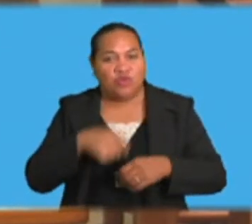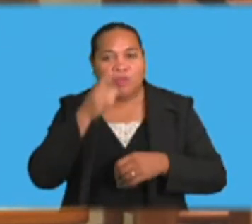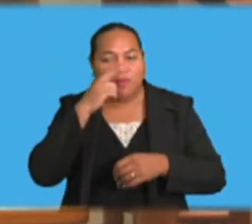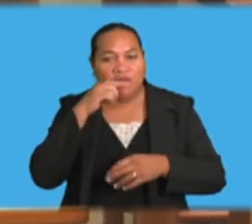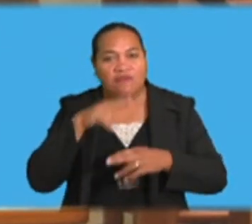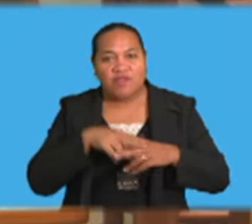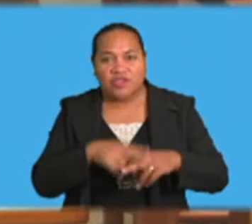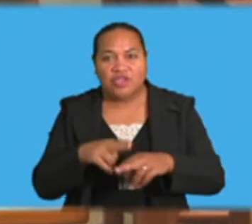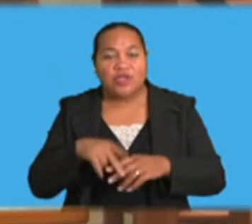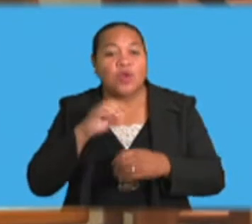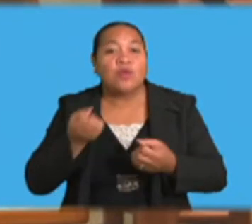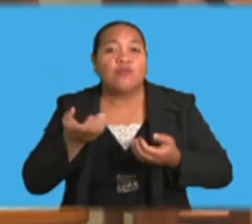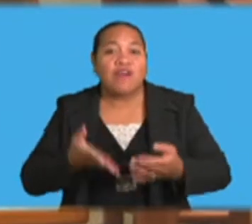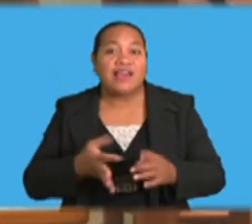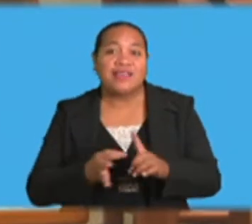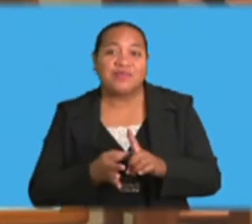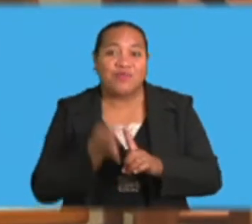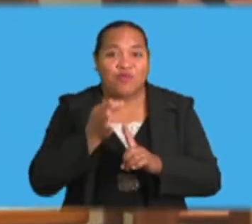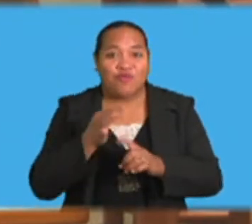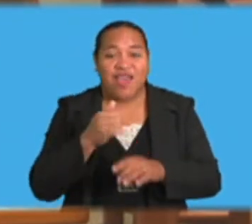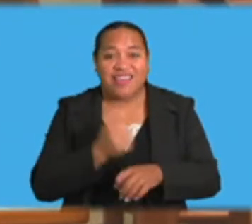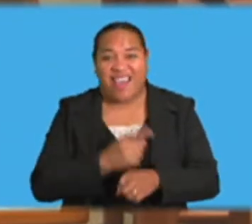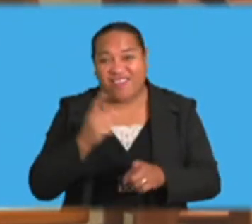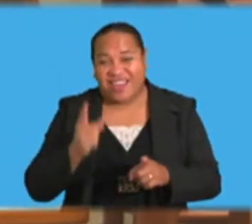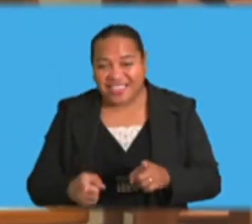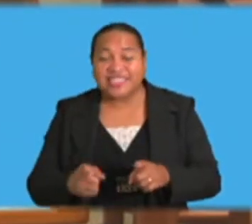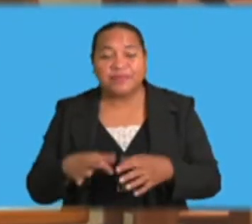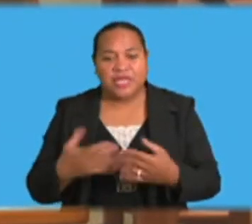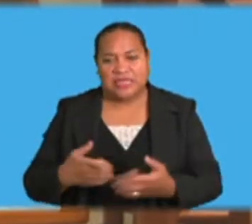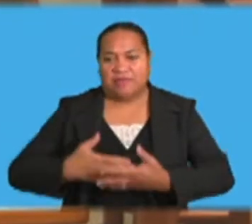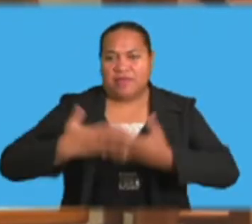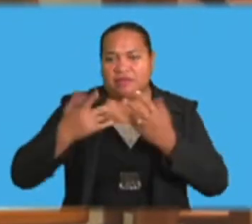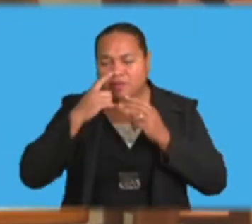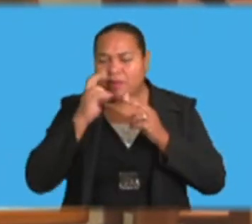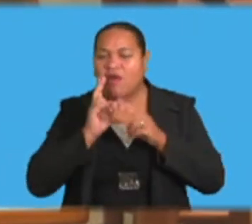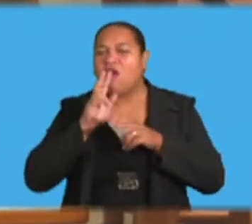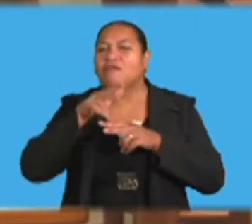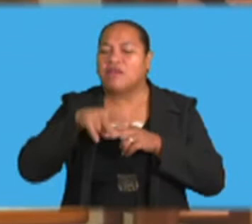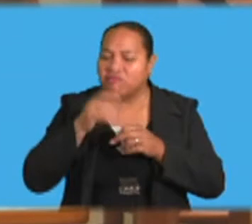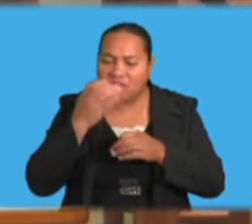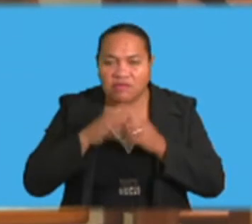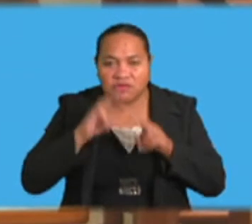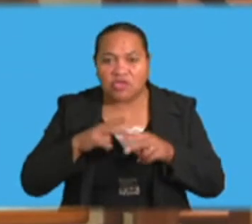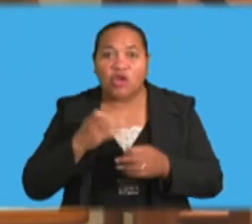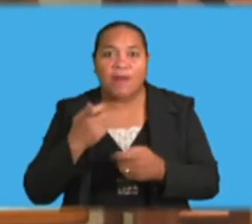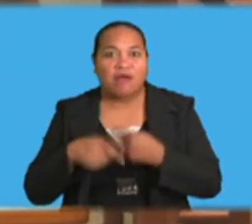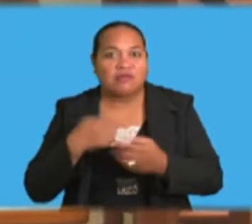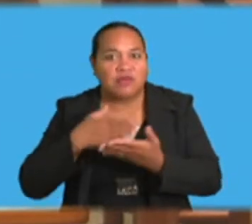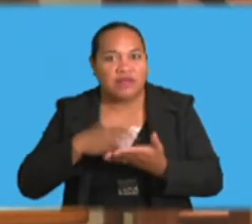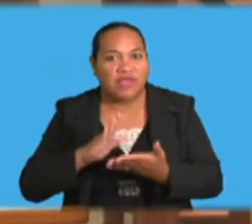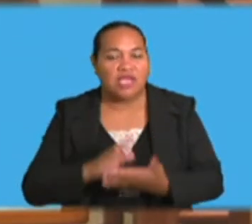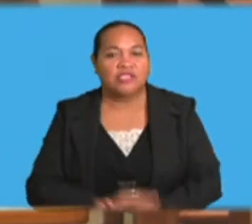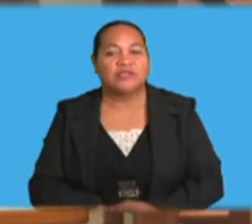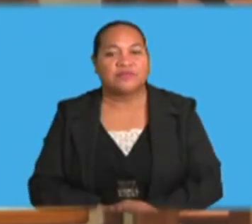provide improved governance. There has been a great deal of oversight in the process towards ratification.